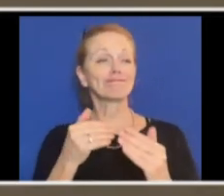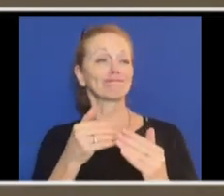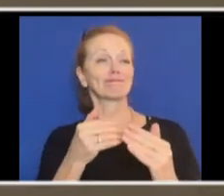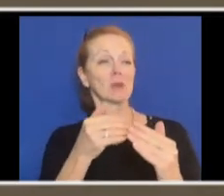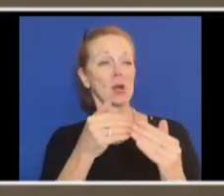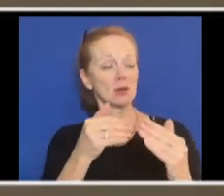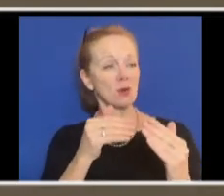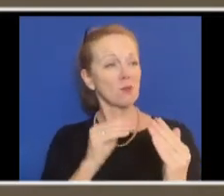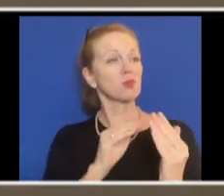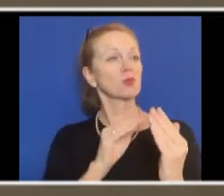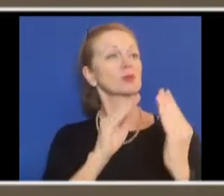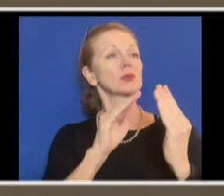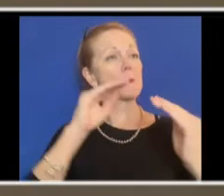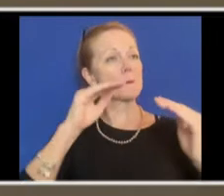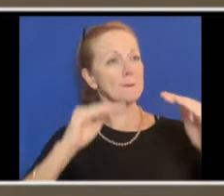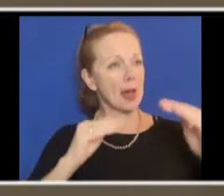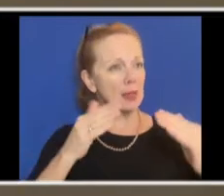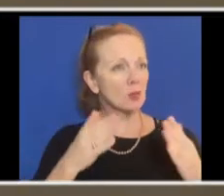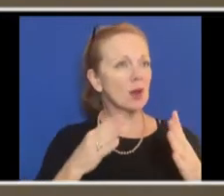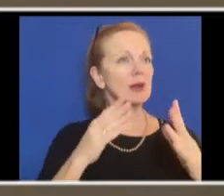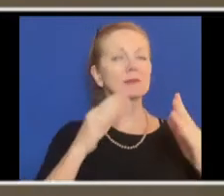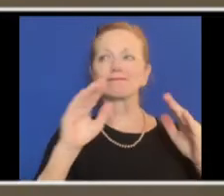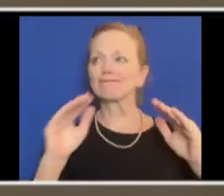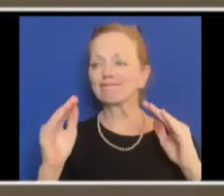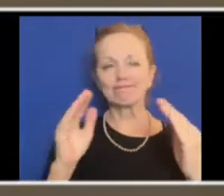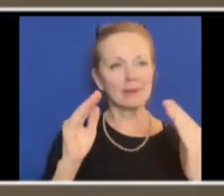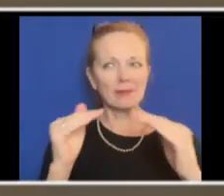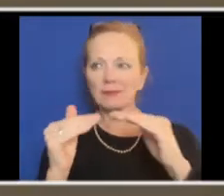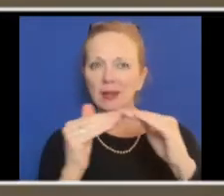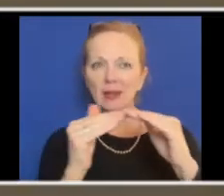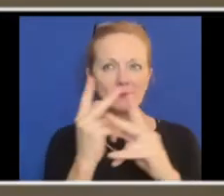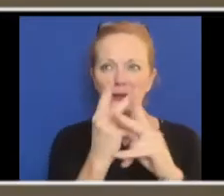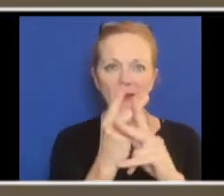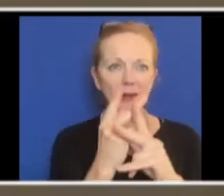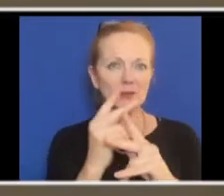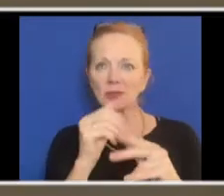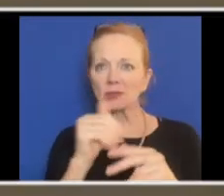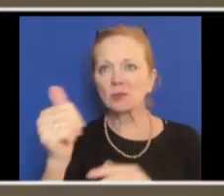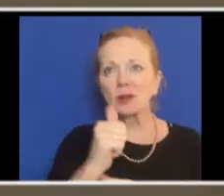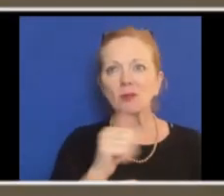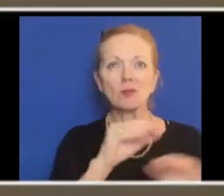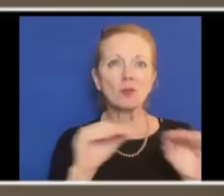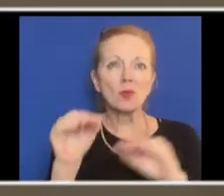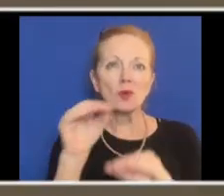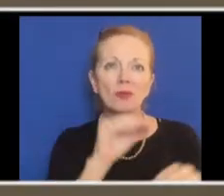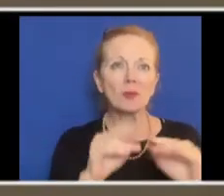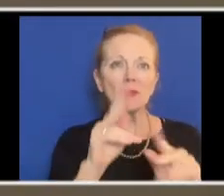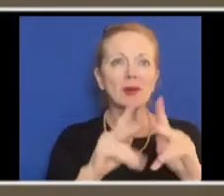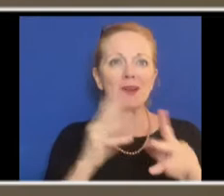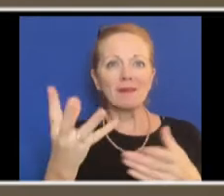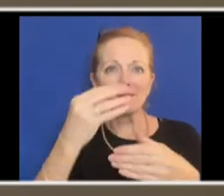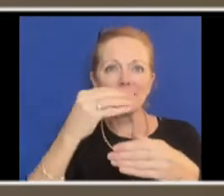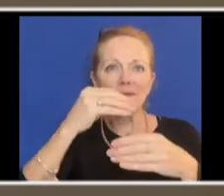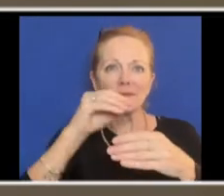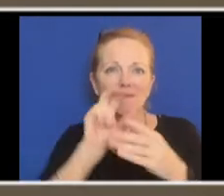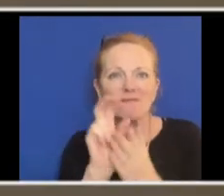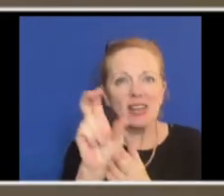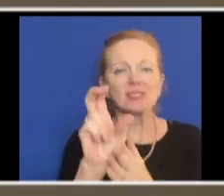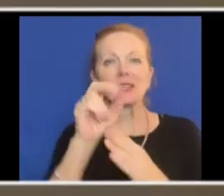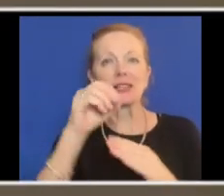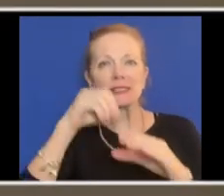a balanced manner trying to figure out Transportation moving people investing in our infrastructure and every once in a while